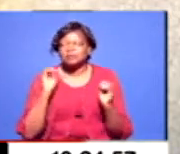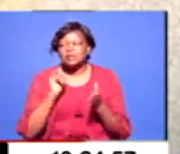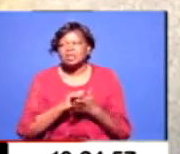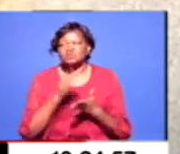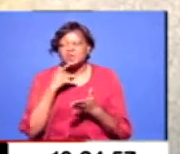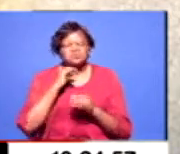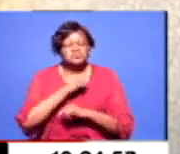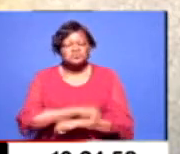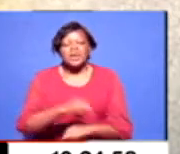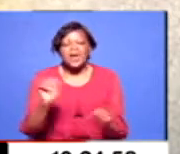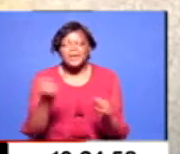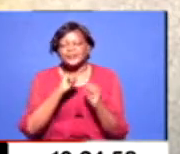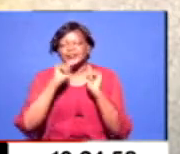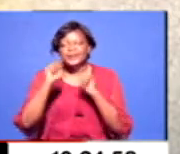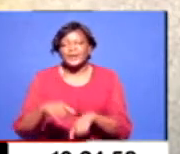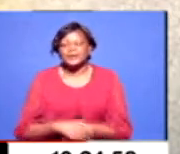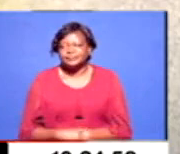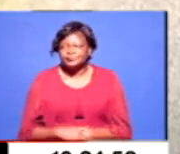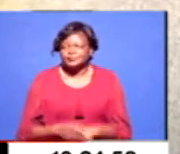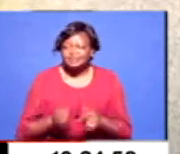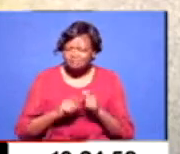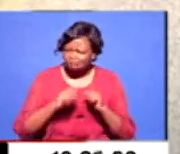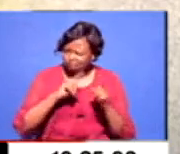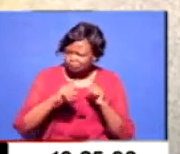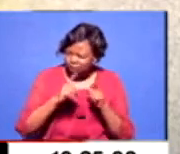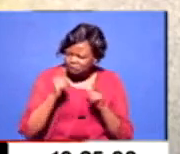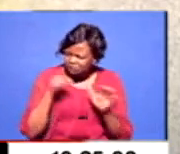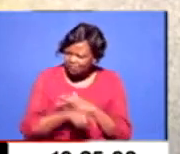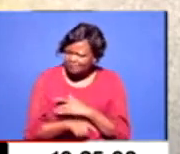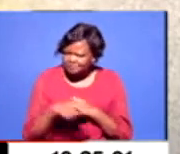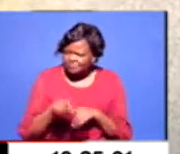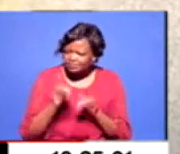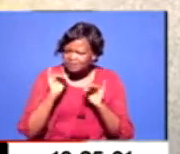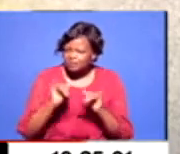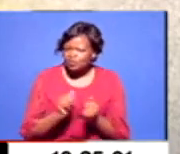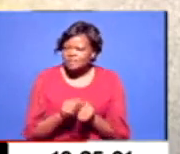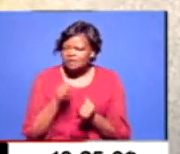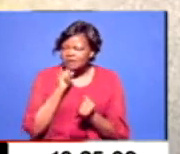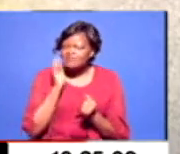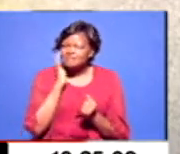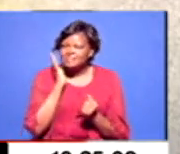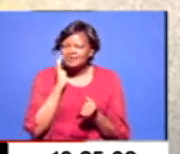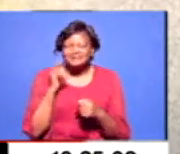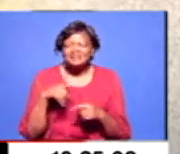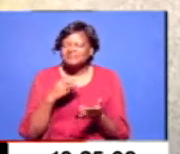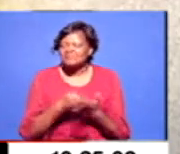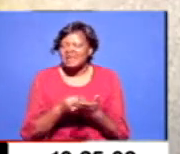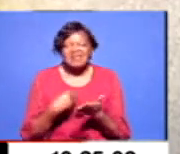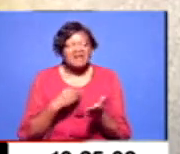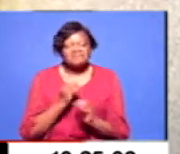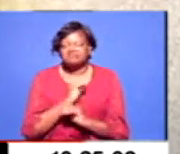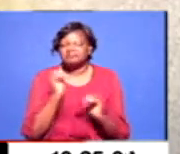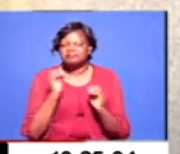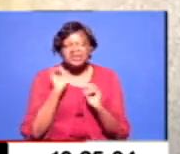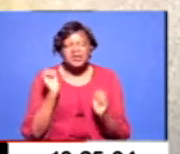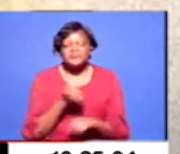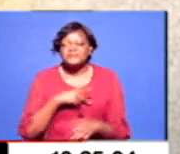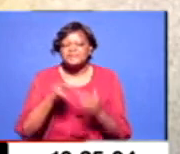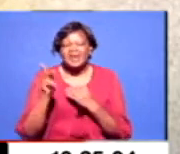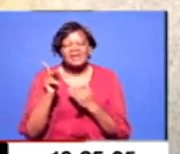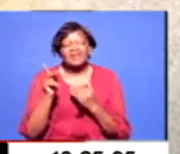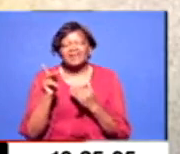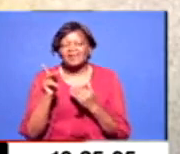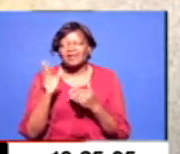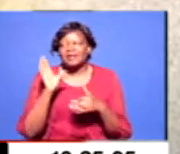school. We inquired much. She was staying with a grandmother who was not in a position to afford a pack of sanitary towel.